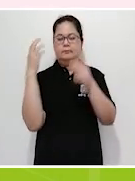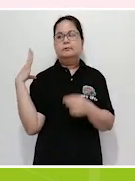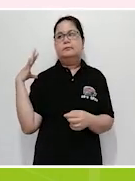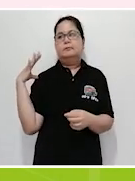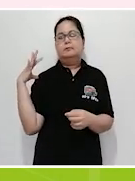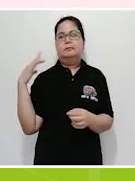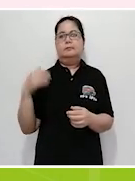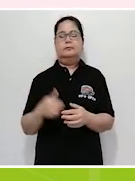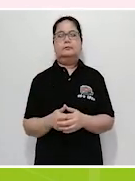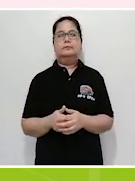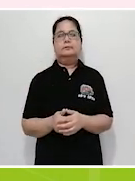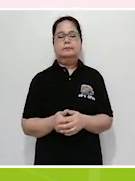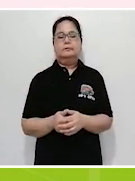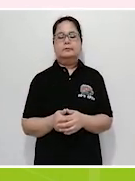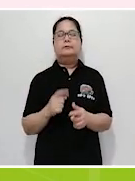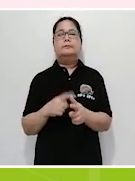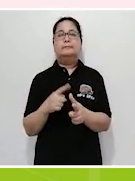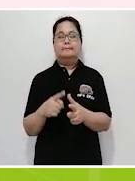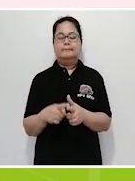devils waiting for them.